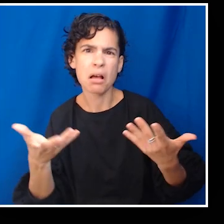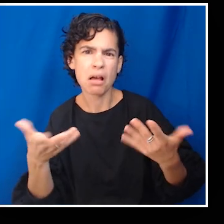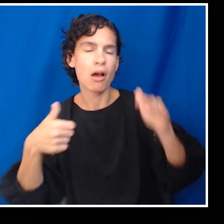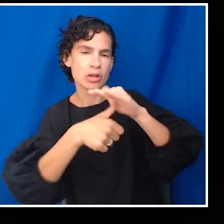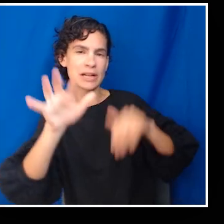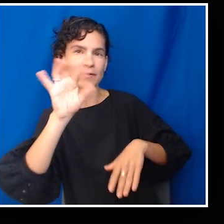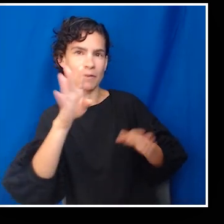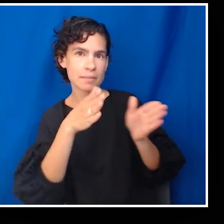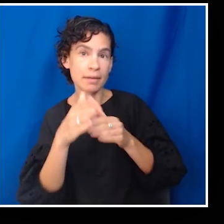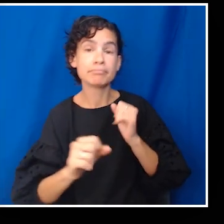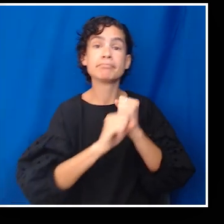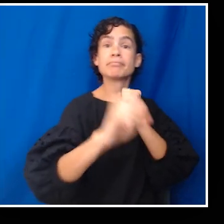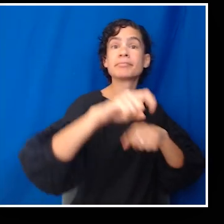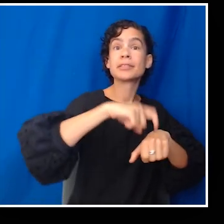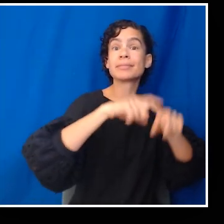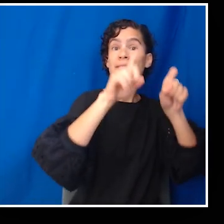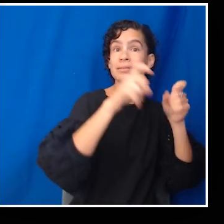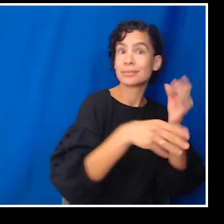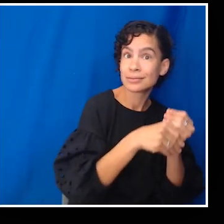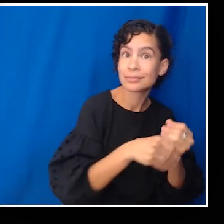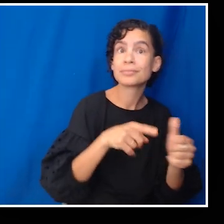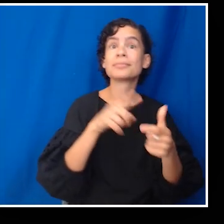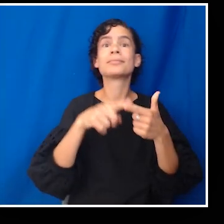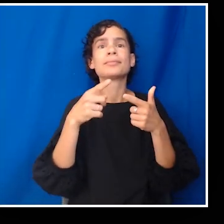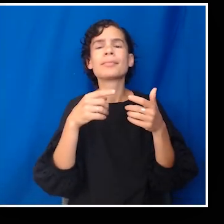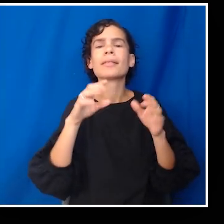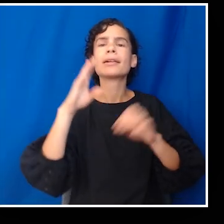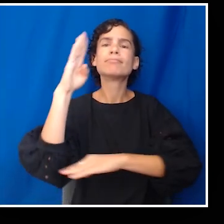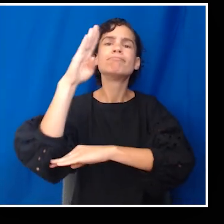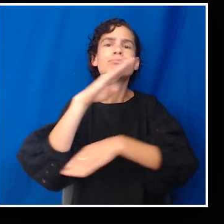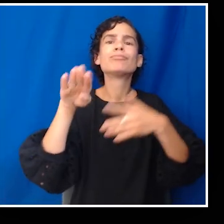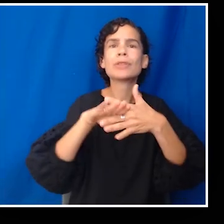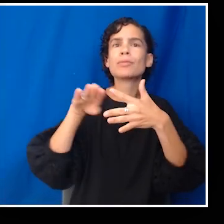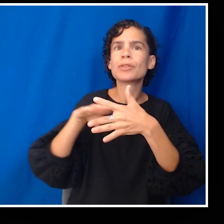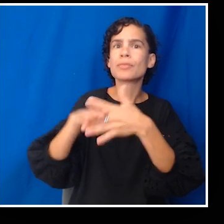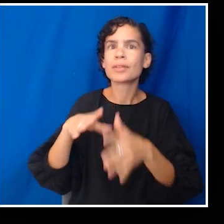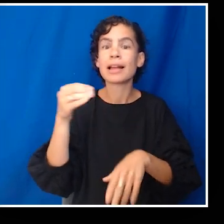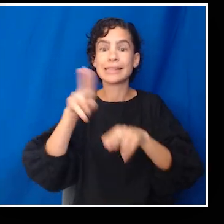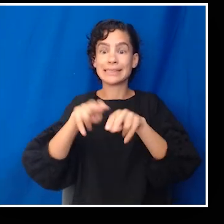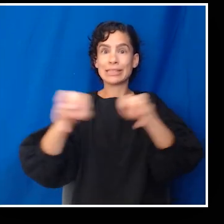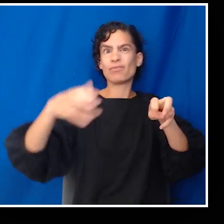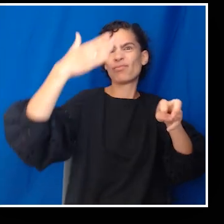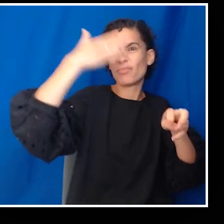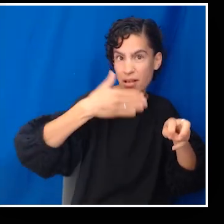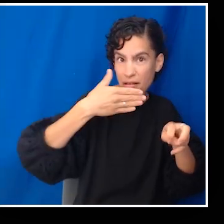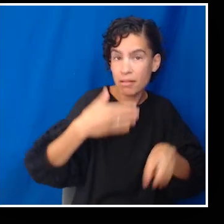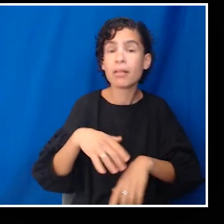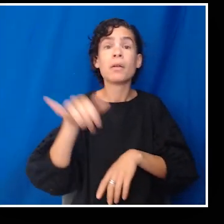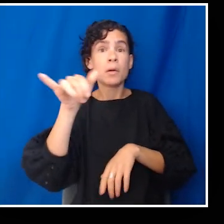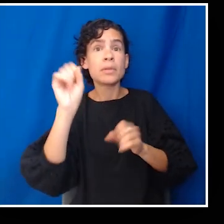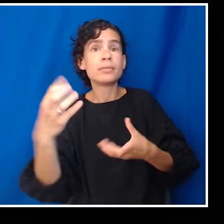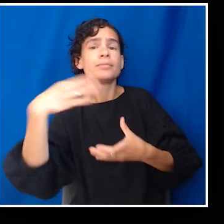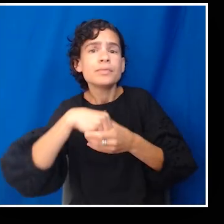504 plan could be more time on tests, scheduled breaks during the day, and front row seating. A 504 plan can also